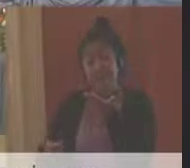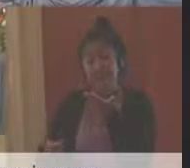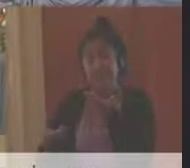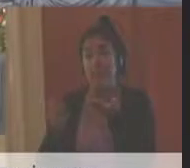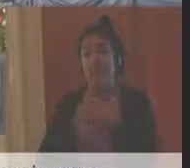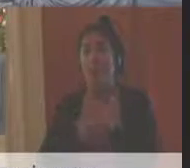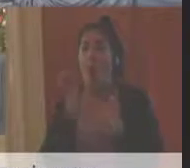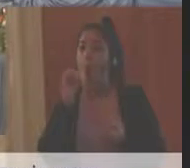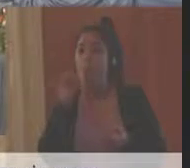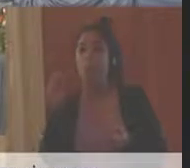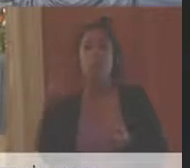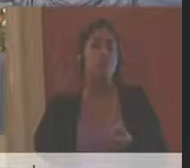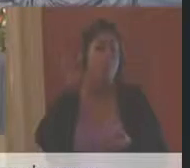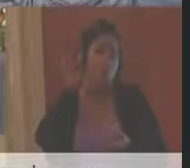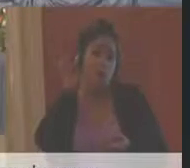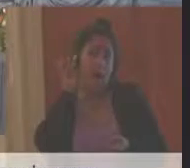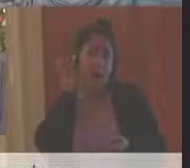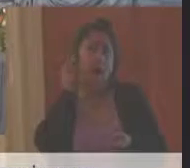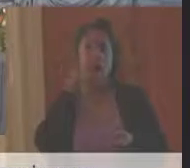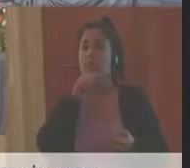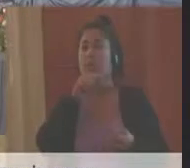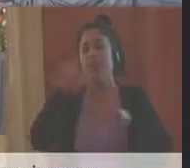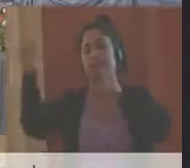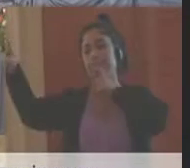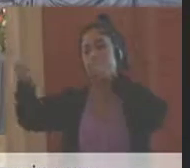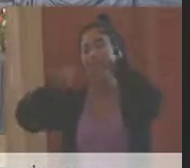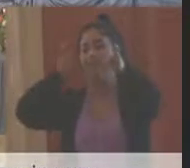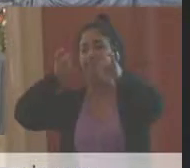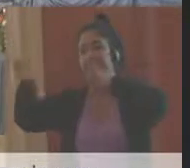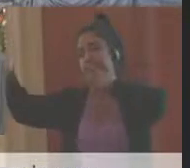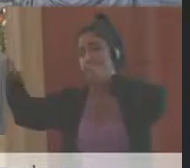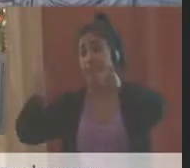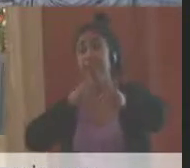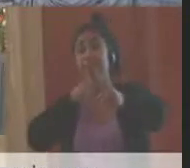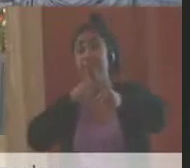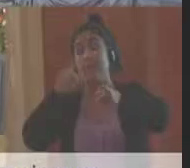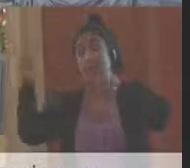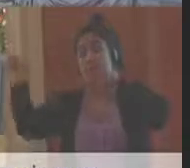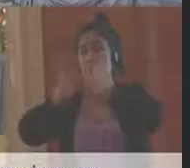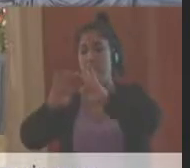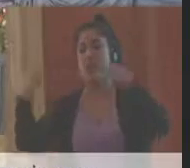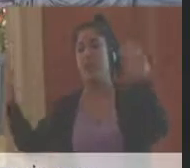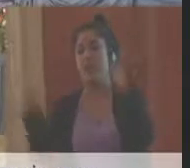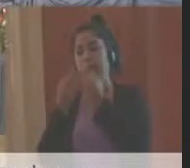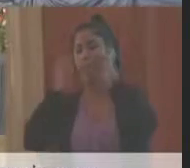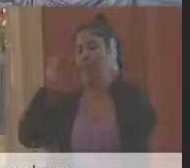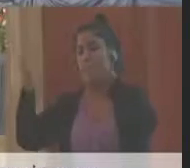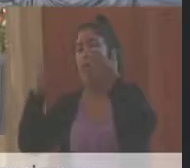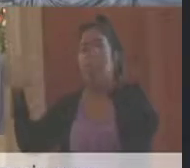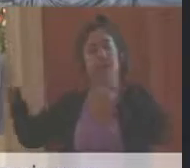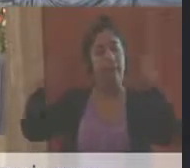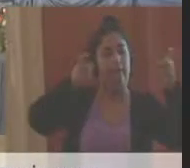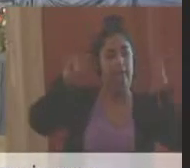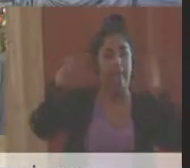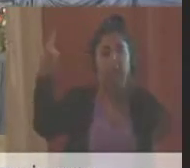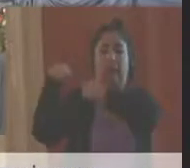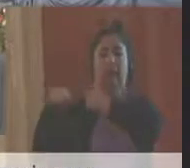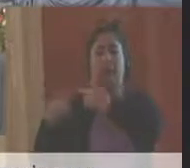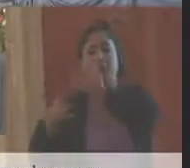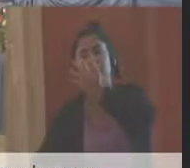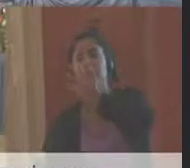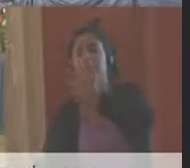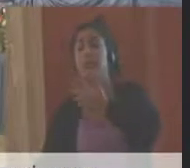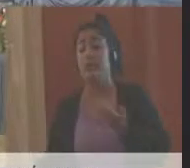a great number of women, who are in particular those who are heads of households, live in poverty and